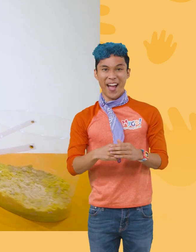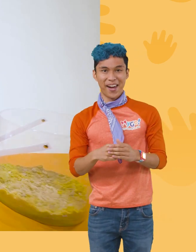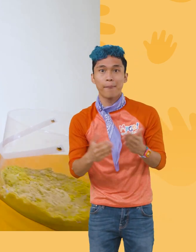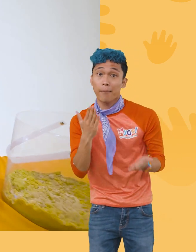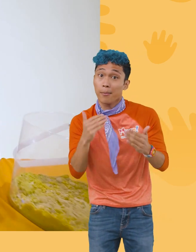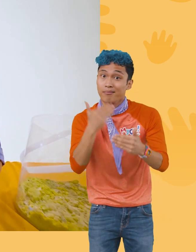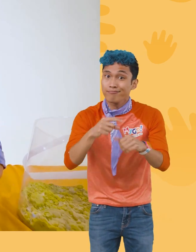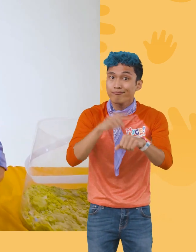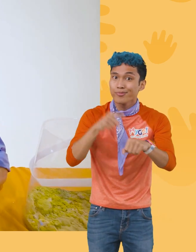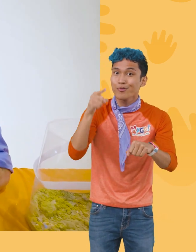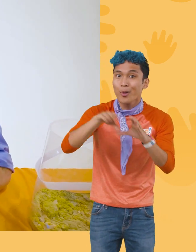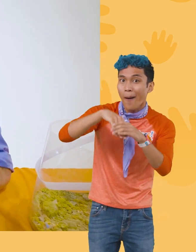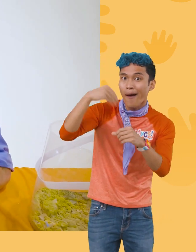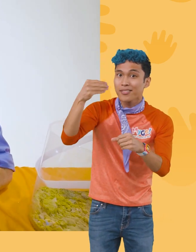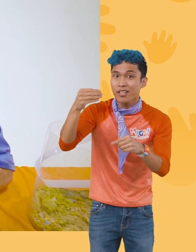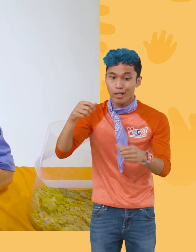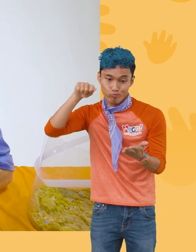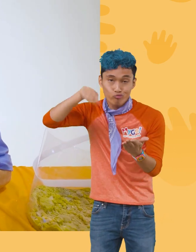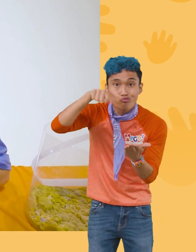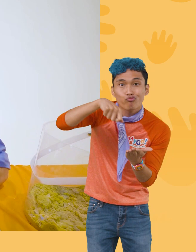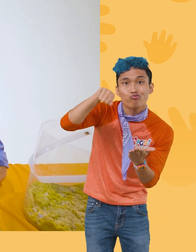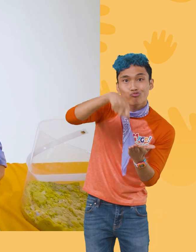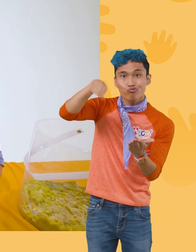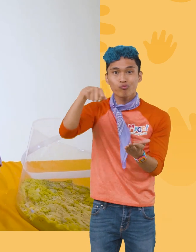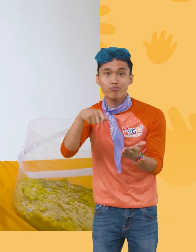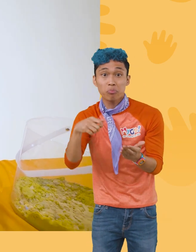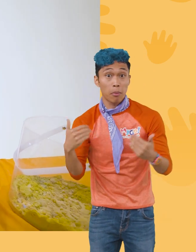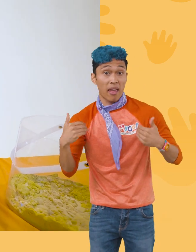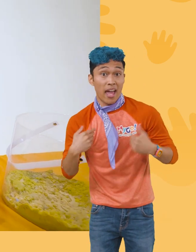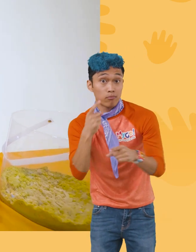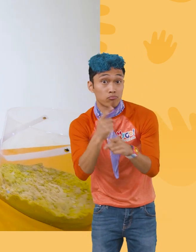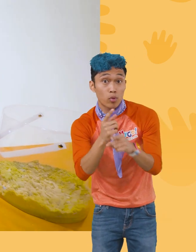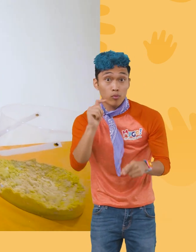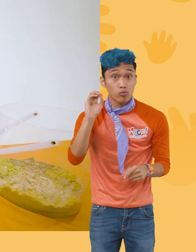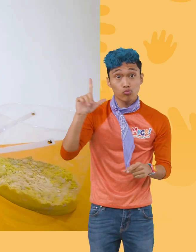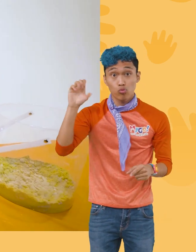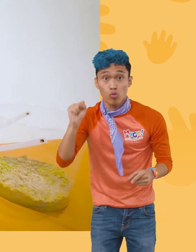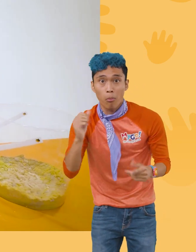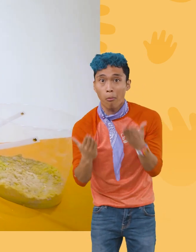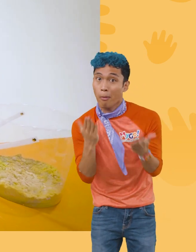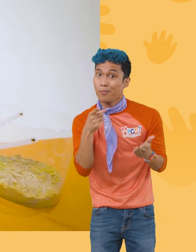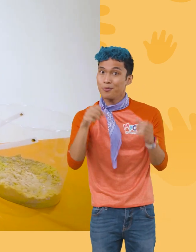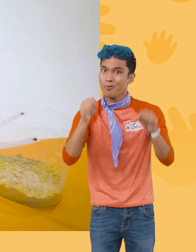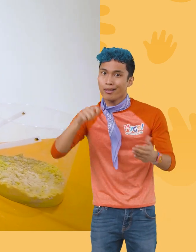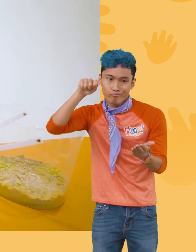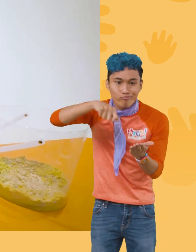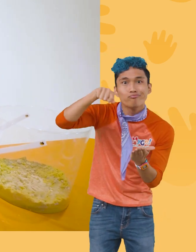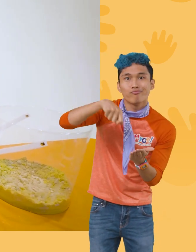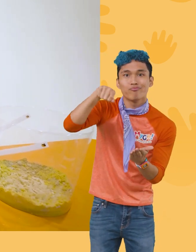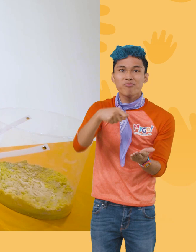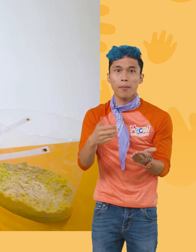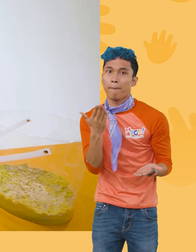whoa, maybe next time you go outside and you find some dirt, yeah, and you have the correct tools, maybe you can dig,